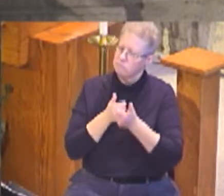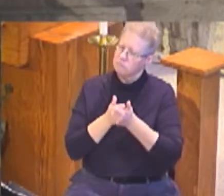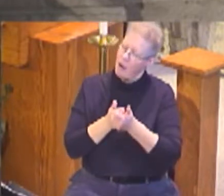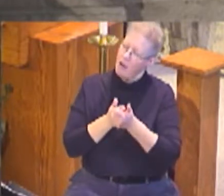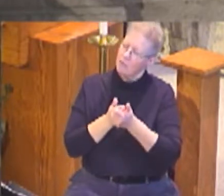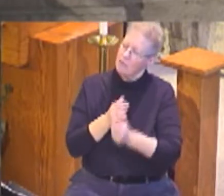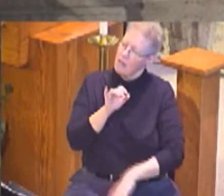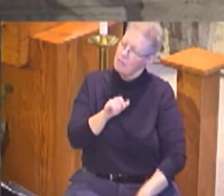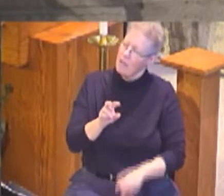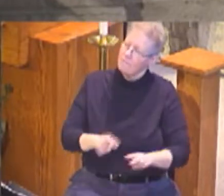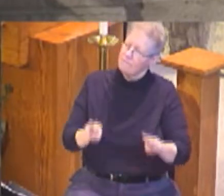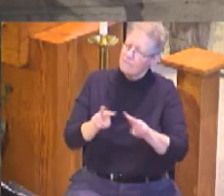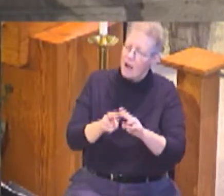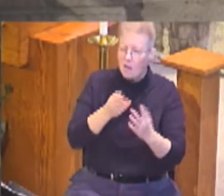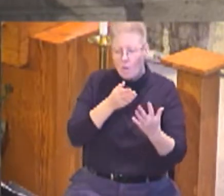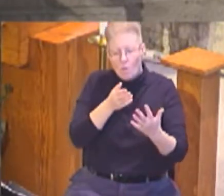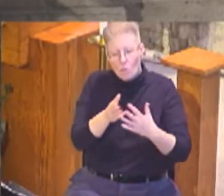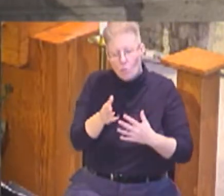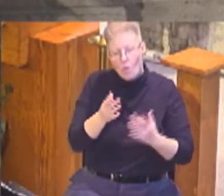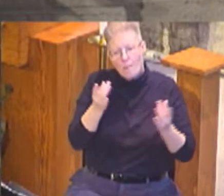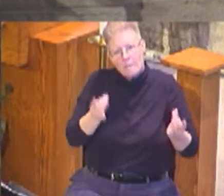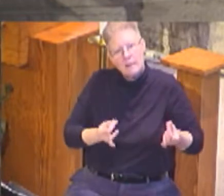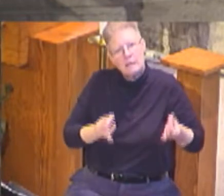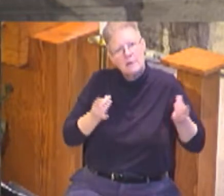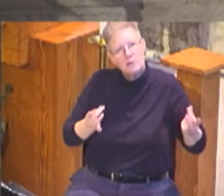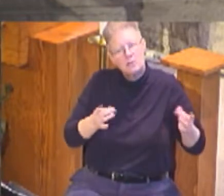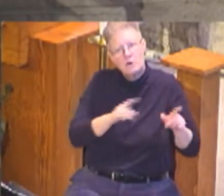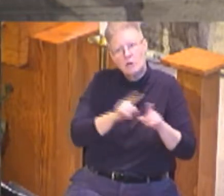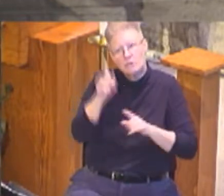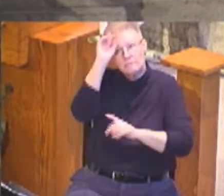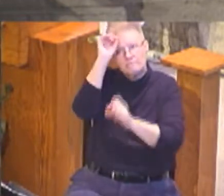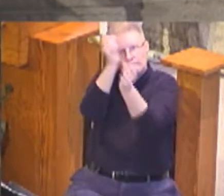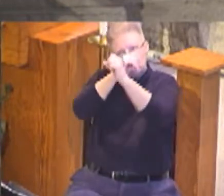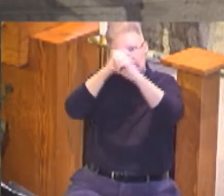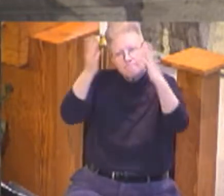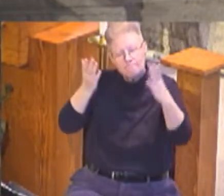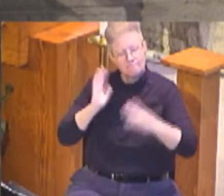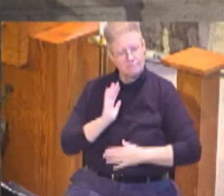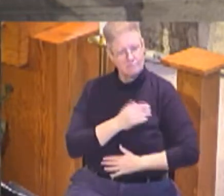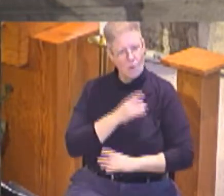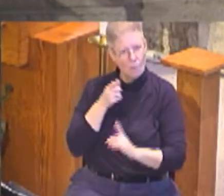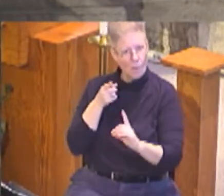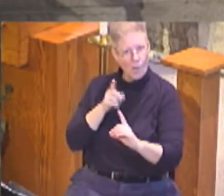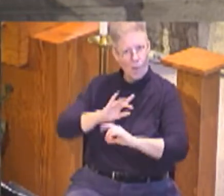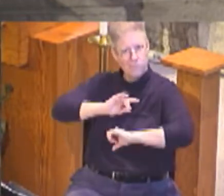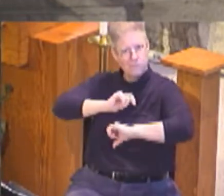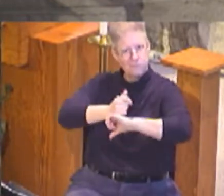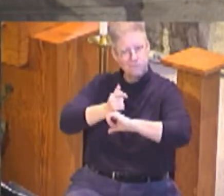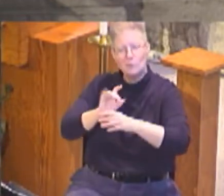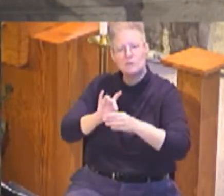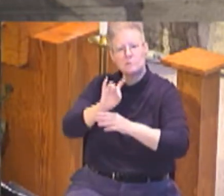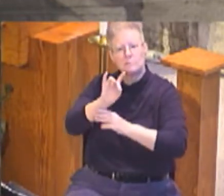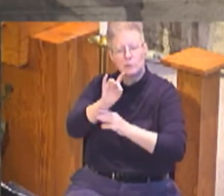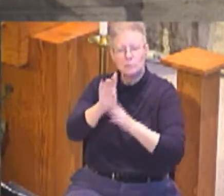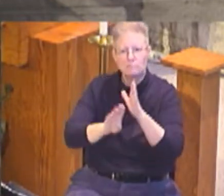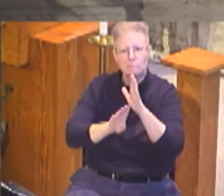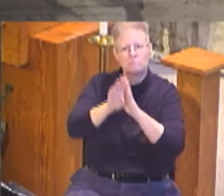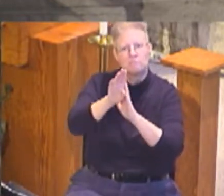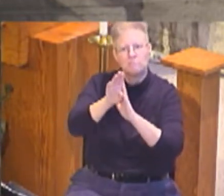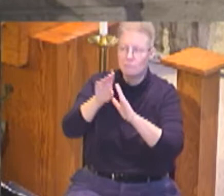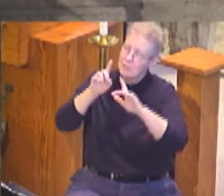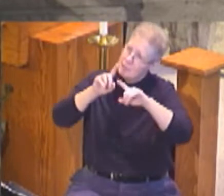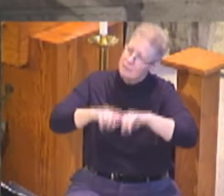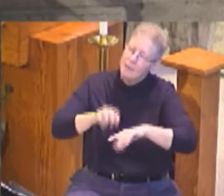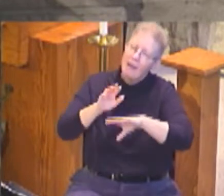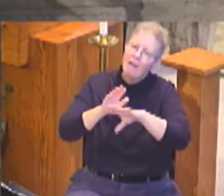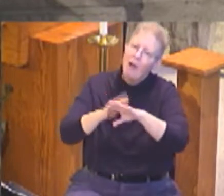meditation and visioning, while setting our intentions toward spiritual growth and relying on the divine presence to guide